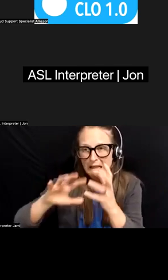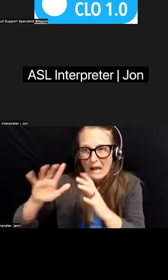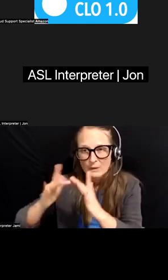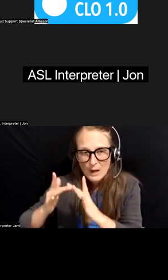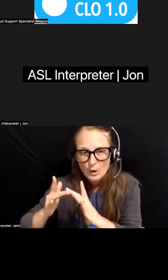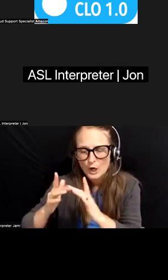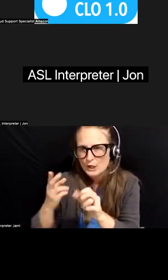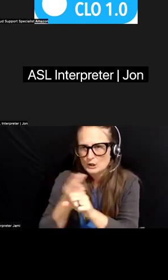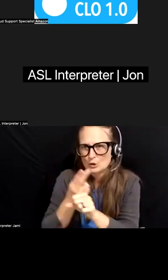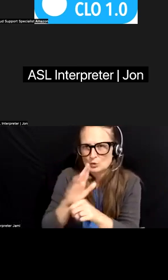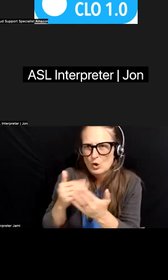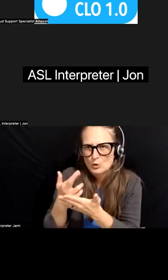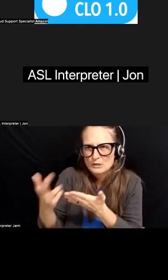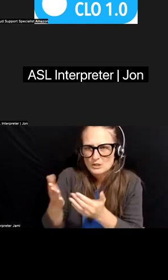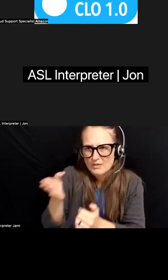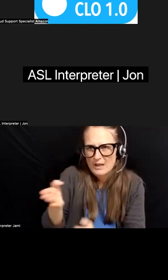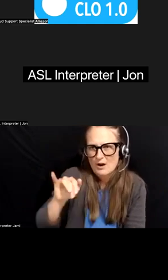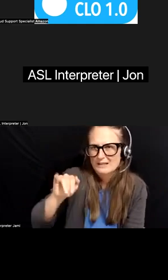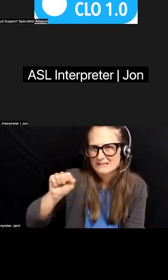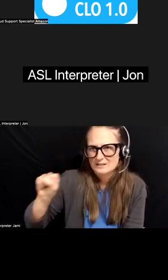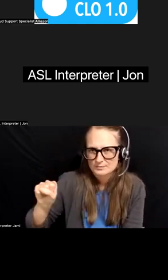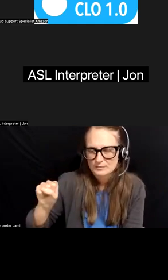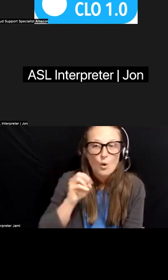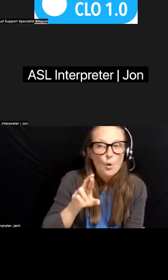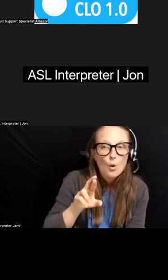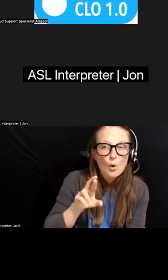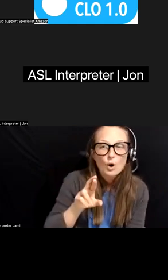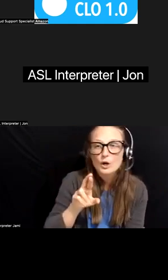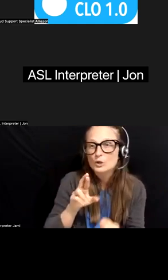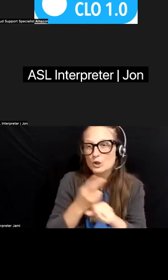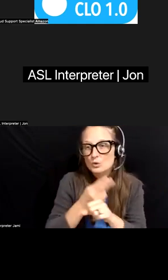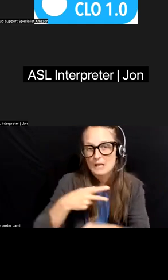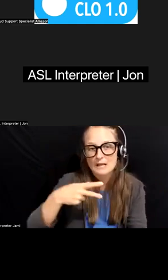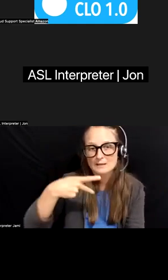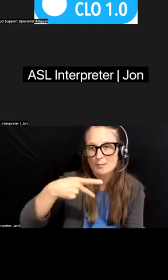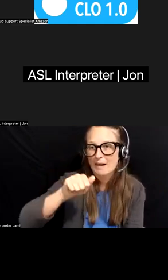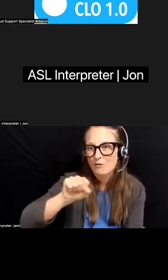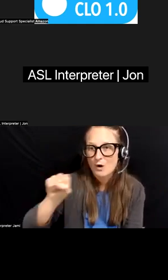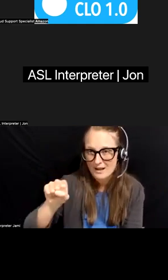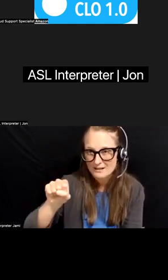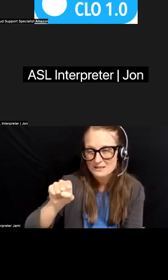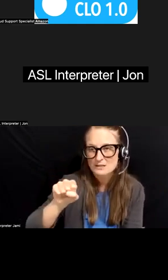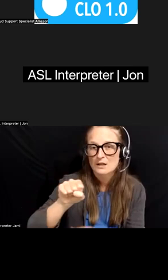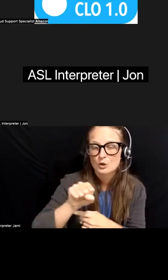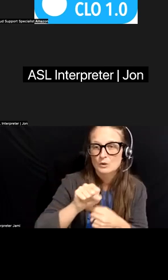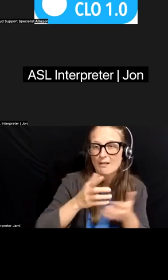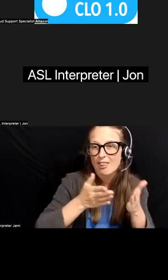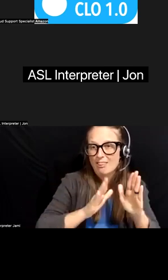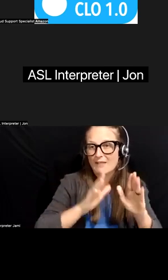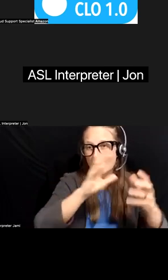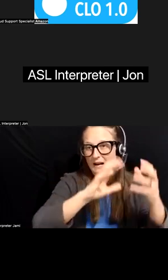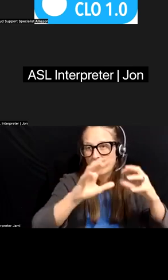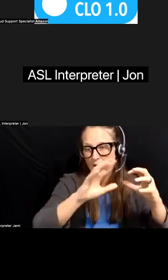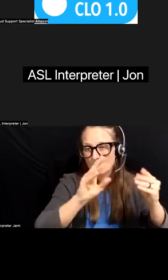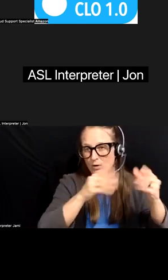and deploy it there. Or you can have it as a platform as a service. You can let the cloud provider